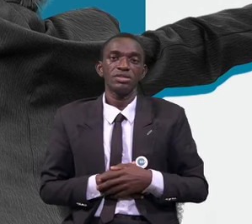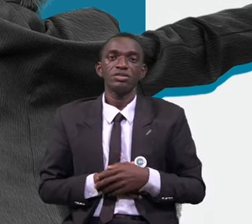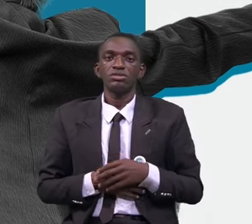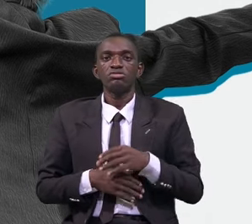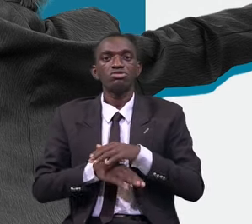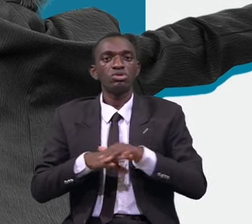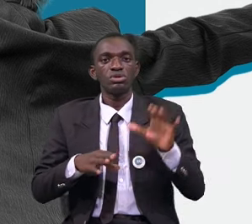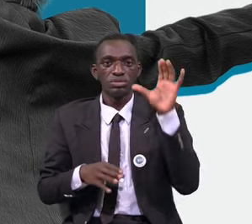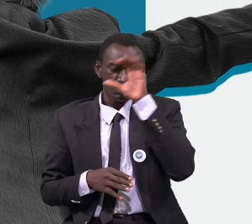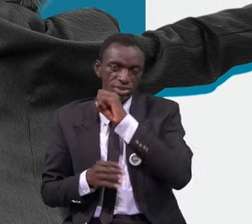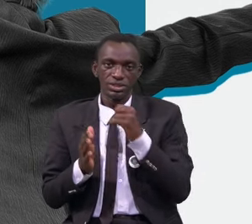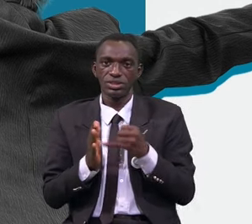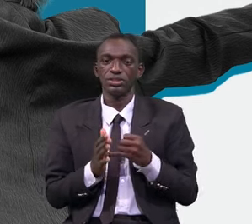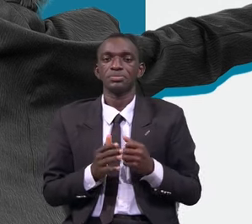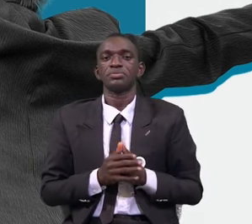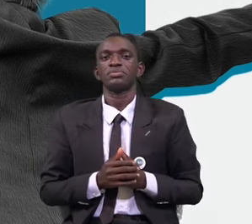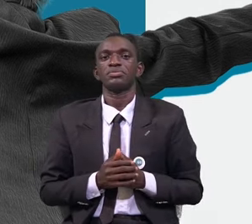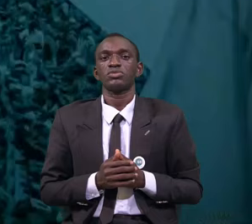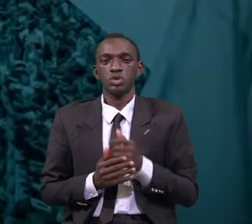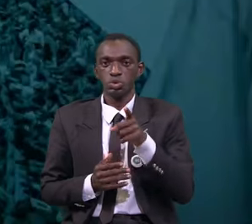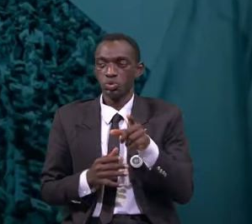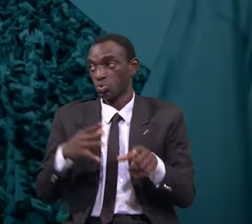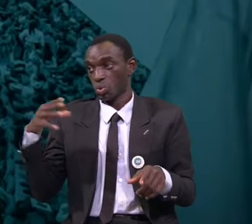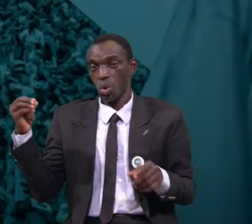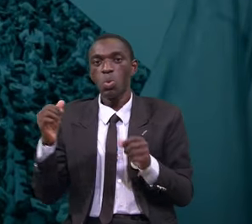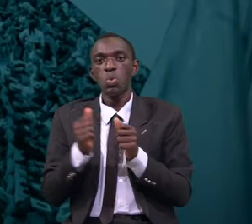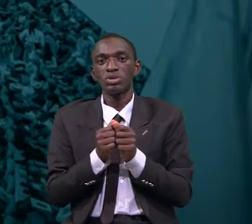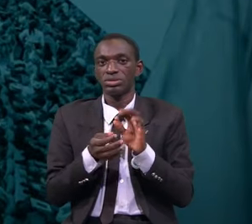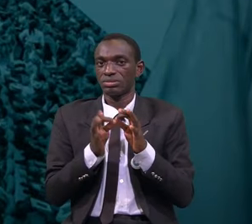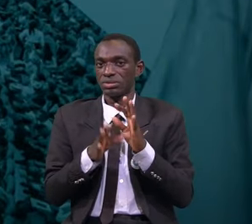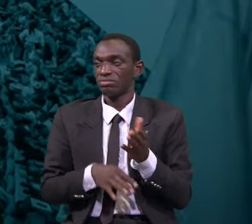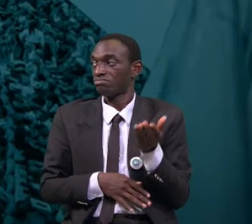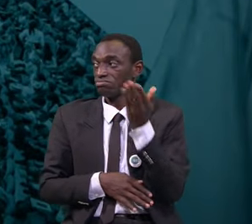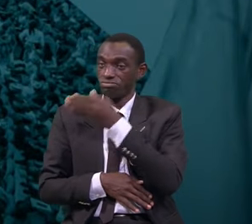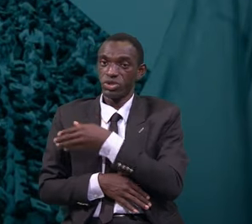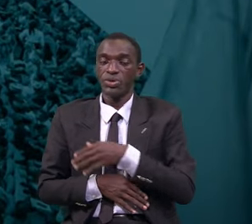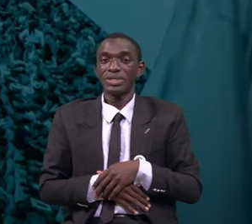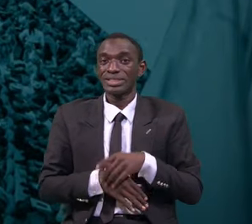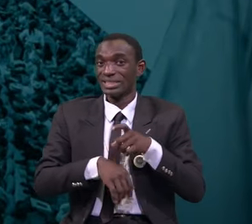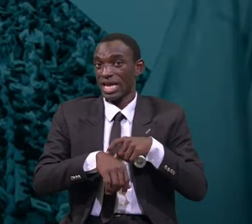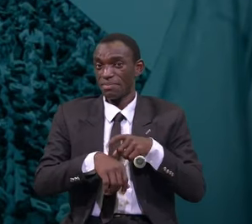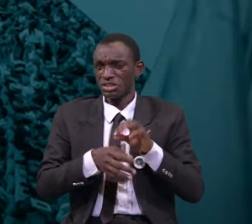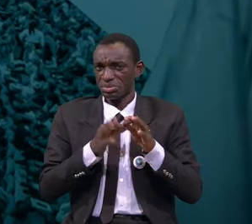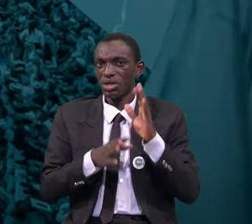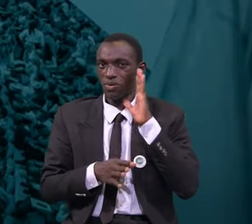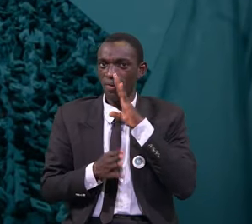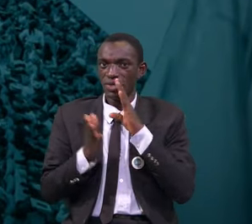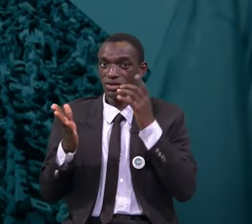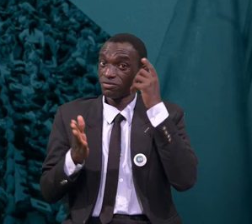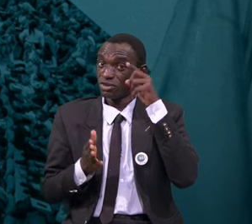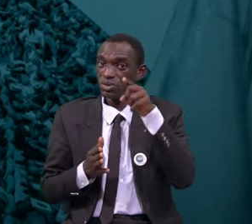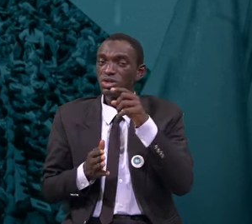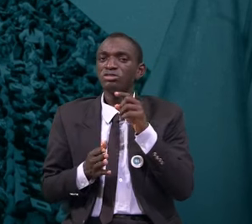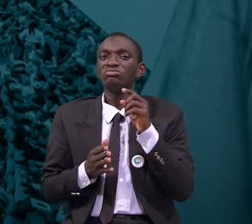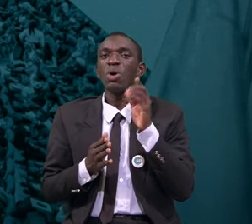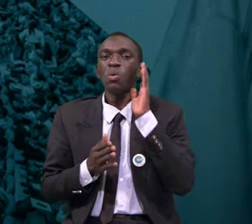miss it. Rassurez-vous de ne pas être absent. It's a time that God wants to increase more of your understanding